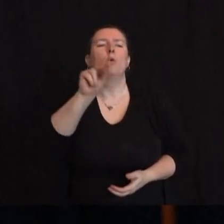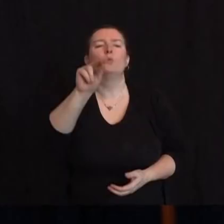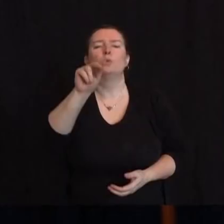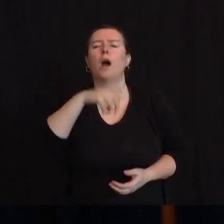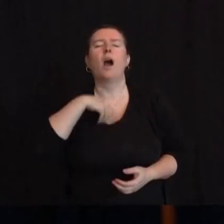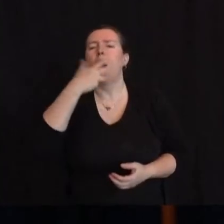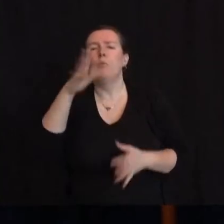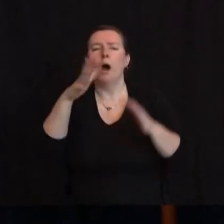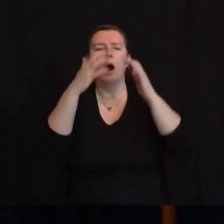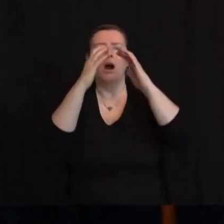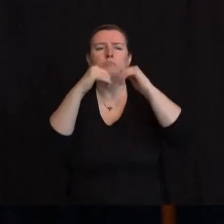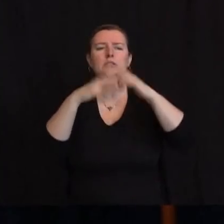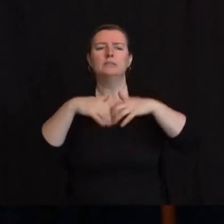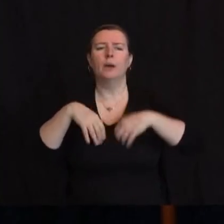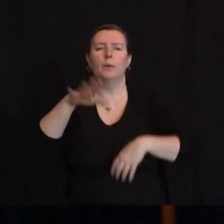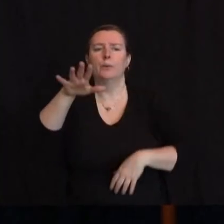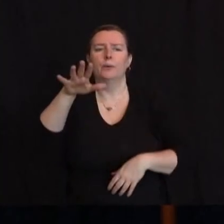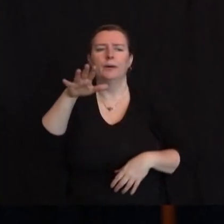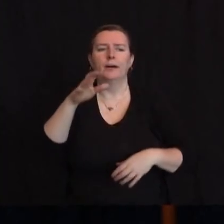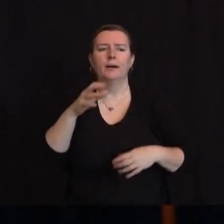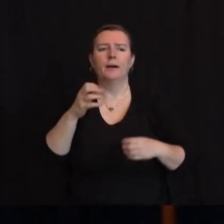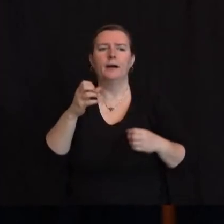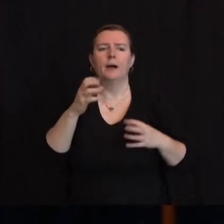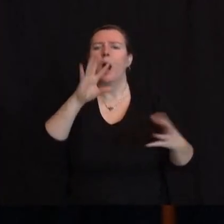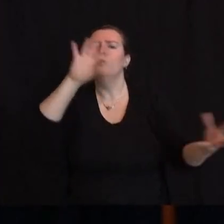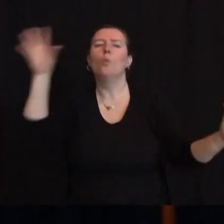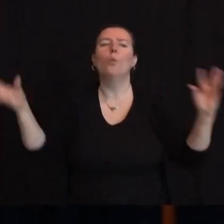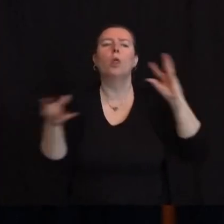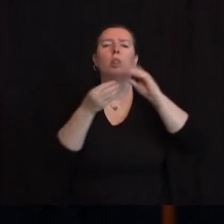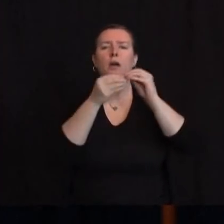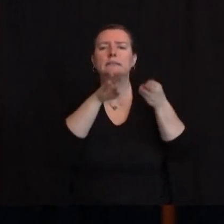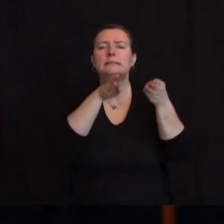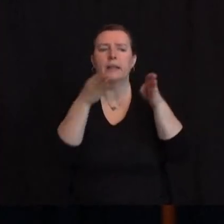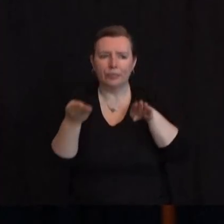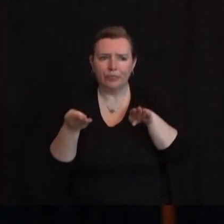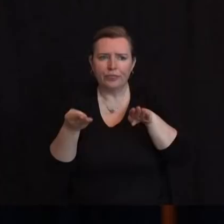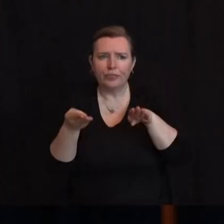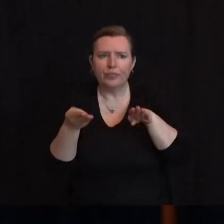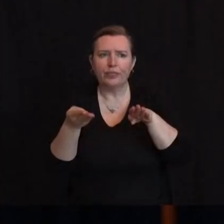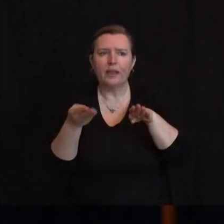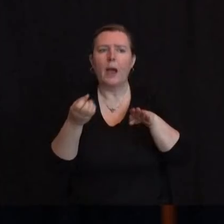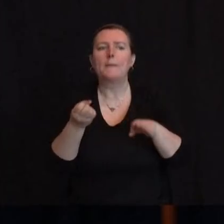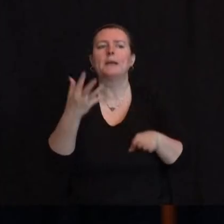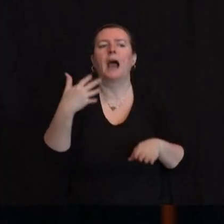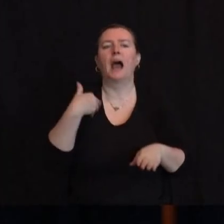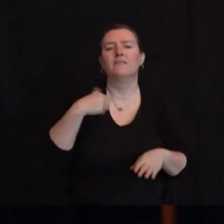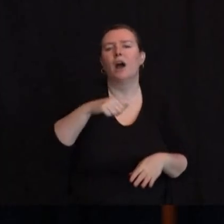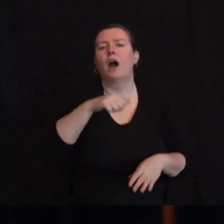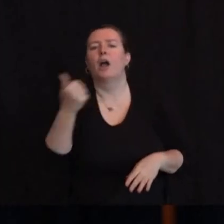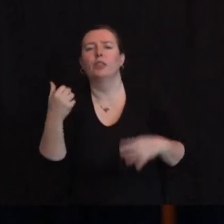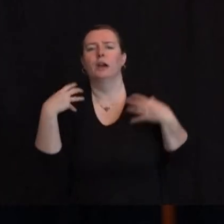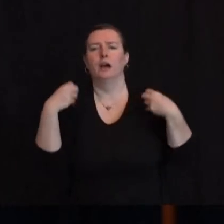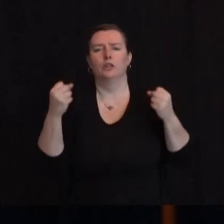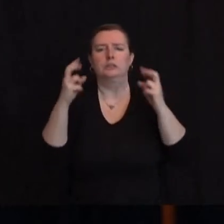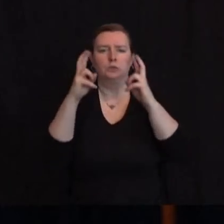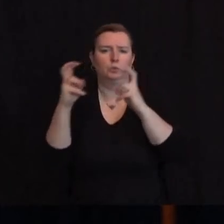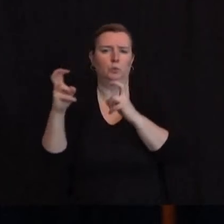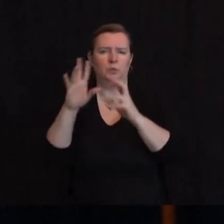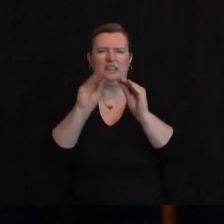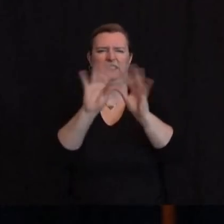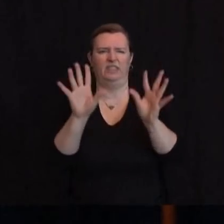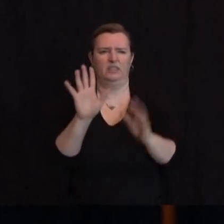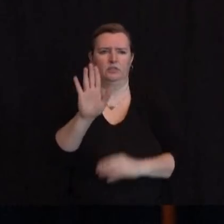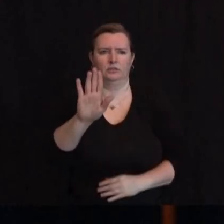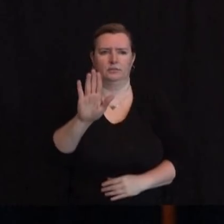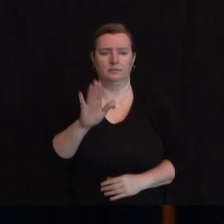have died had an underlying condition, and how many did not, You want percentage the wise? actual number, sure. Cardiovascular disease,